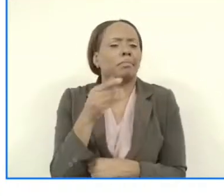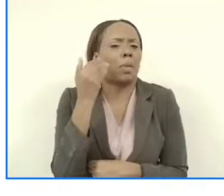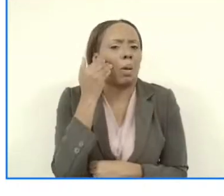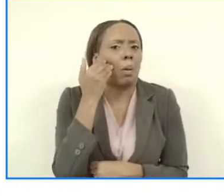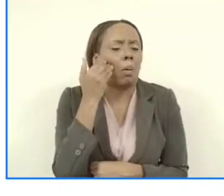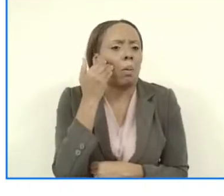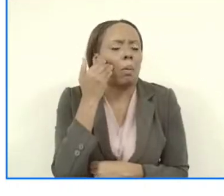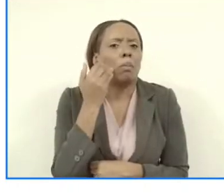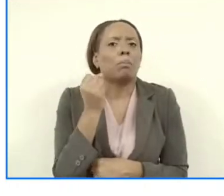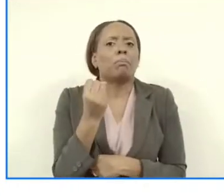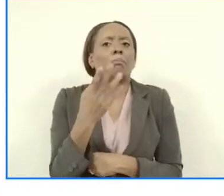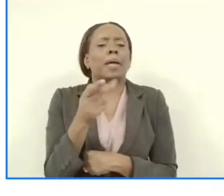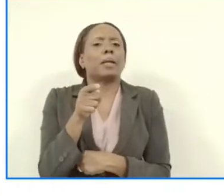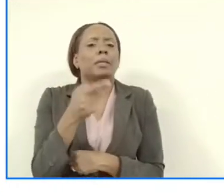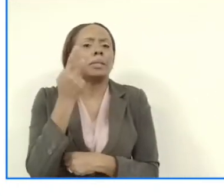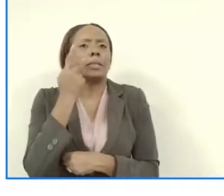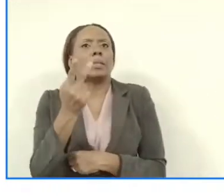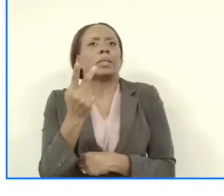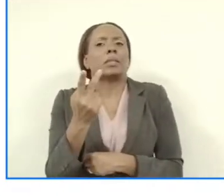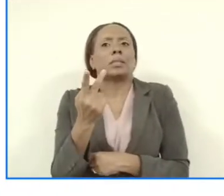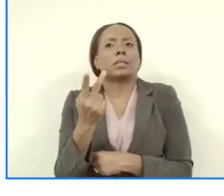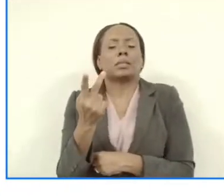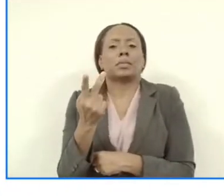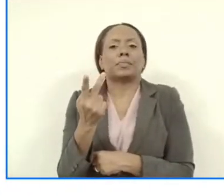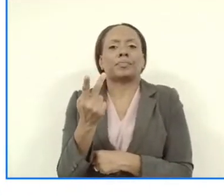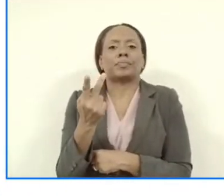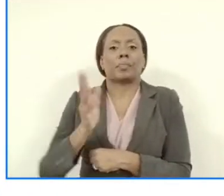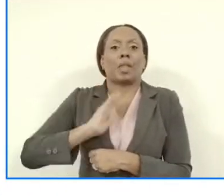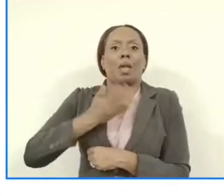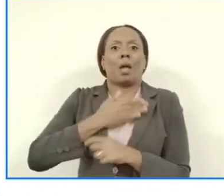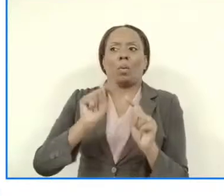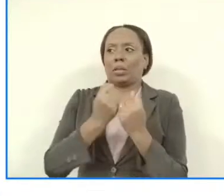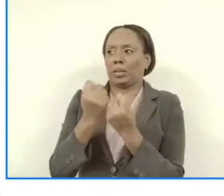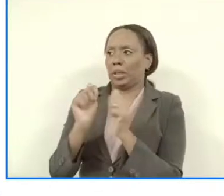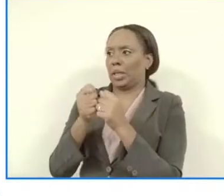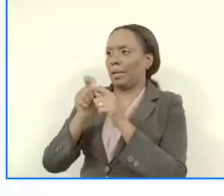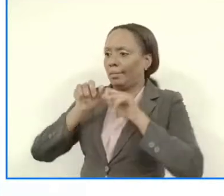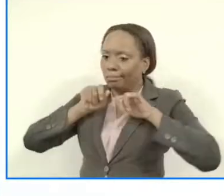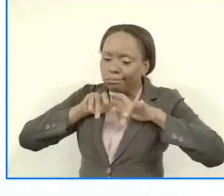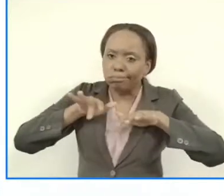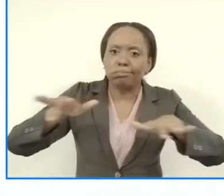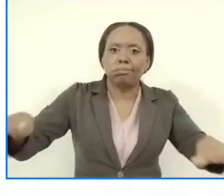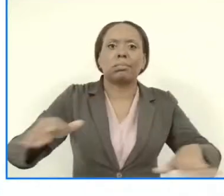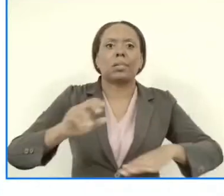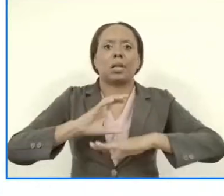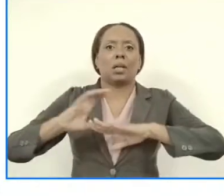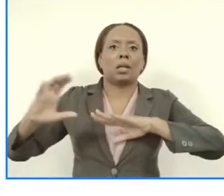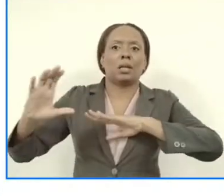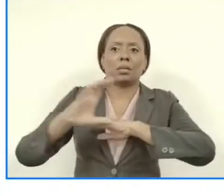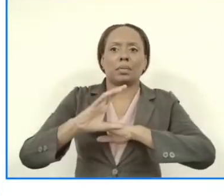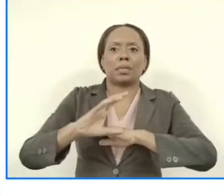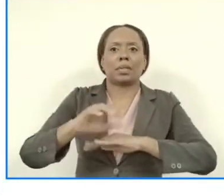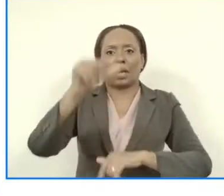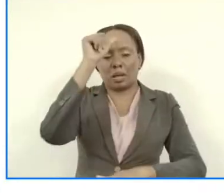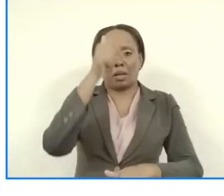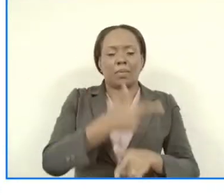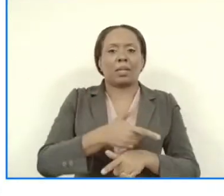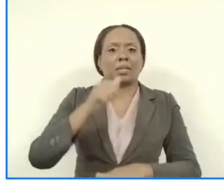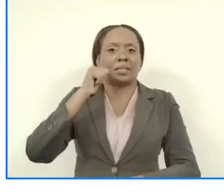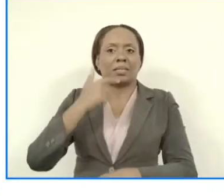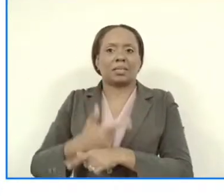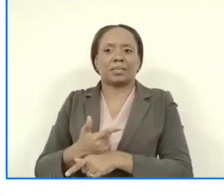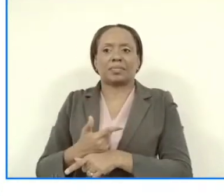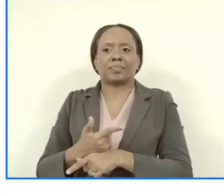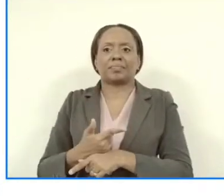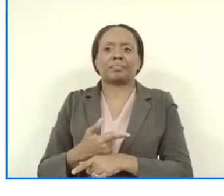aware, you would have seen us in our press releases sending our crews across the Caribbean to our neighbors, brothers and sisters who have